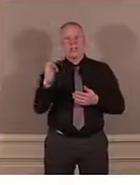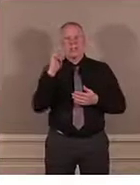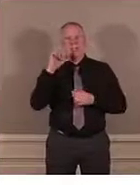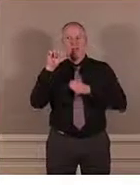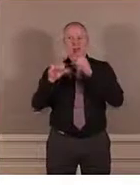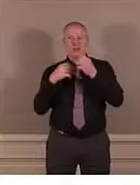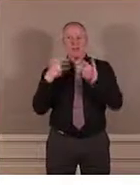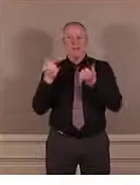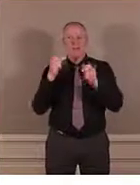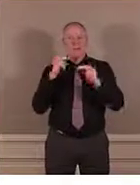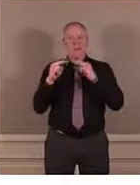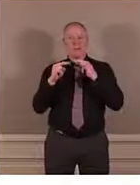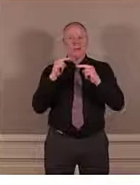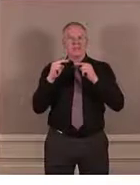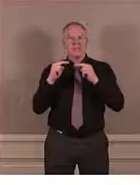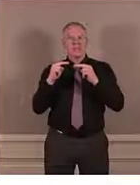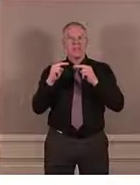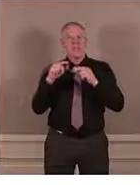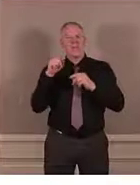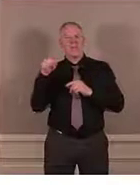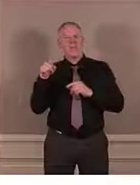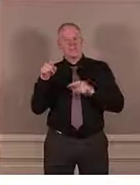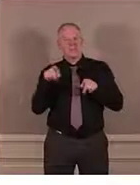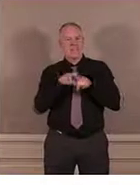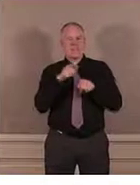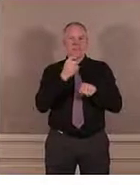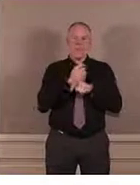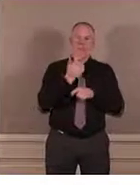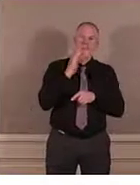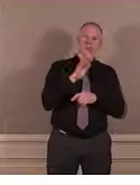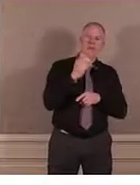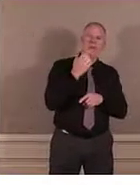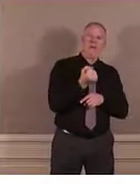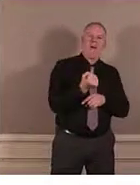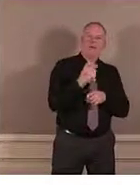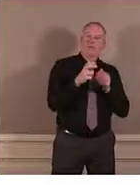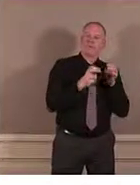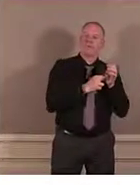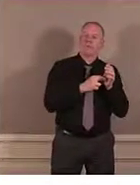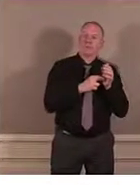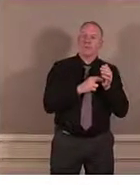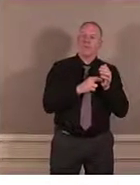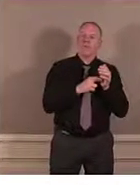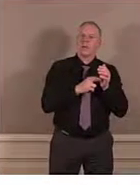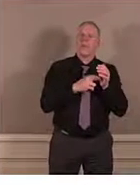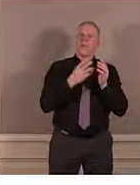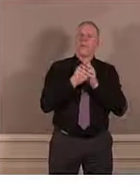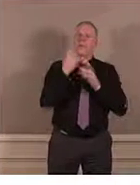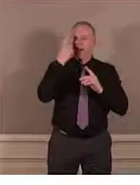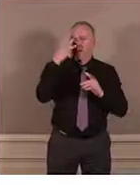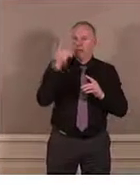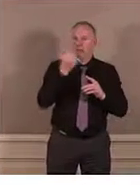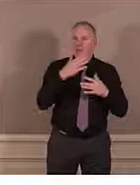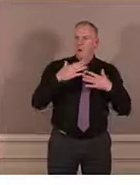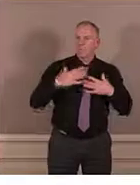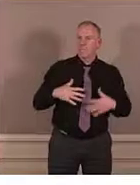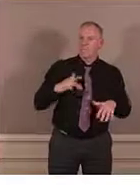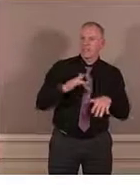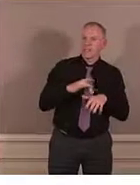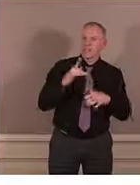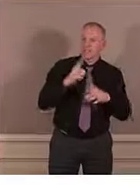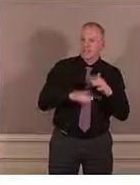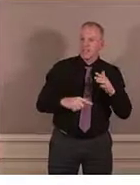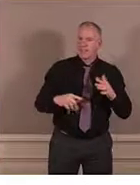autism unless they were concurrently also registered because they had an intellectual or physical and sensory